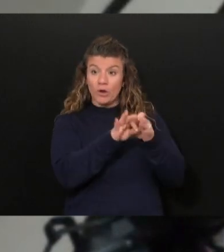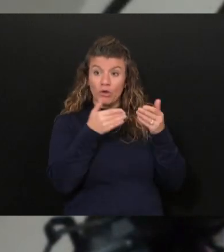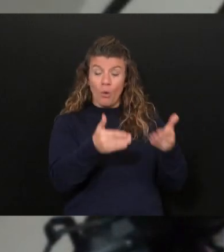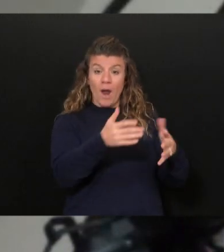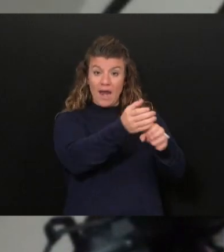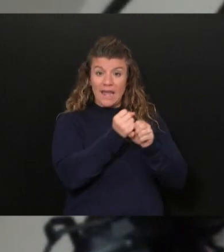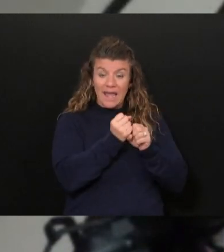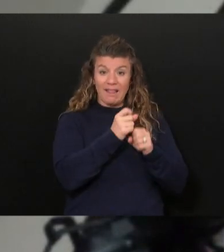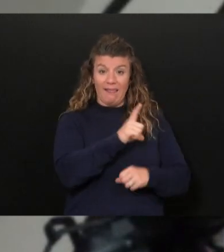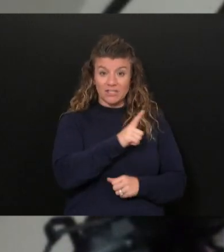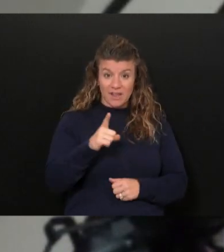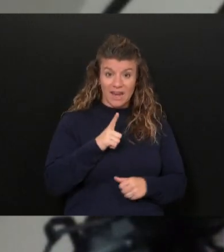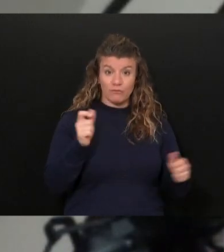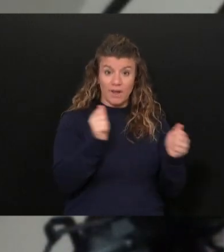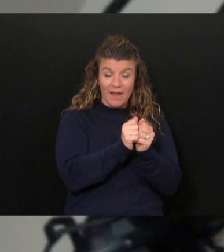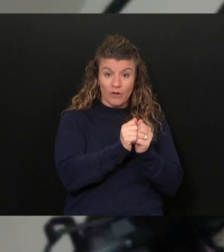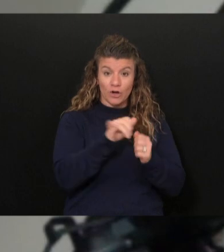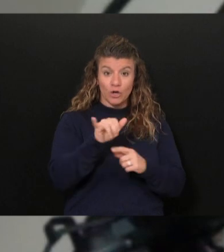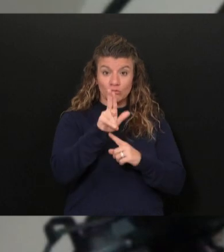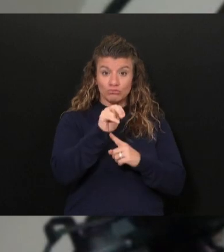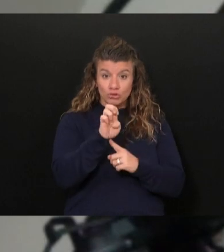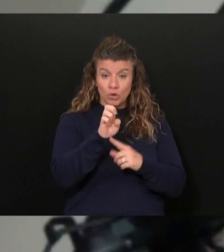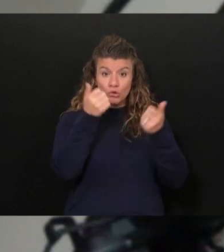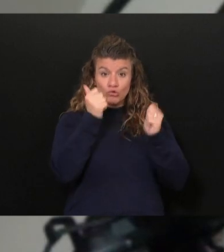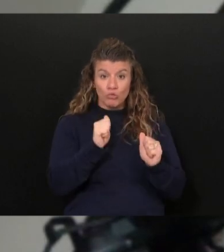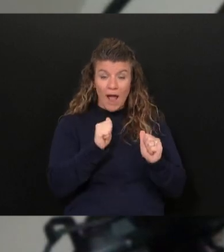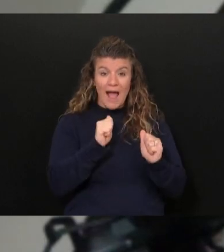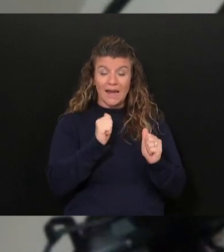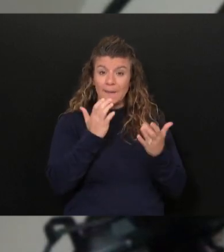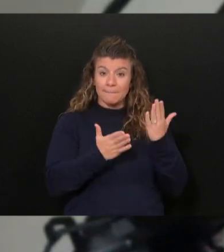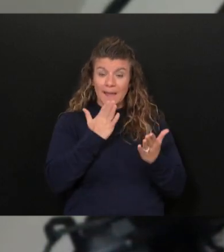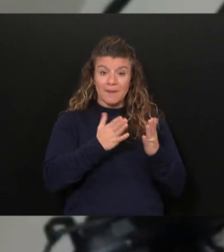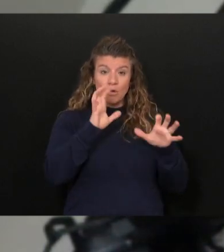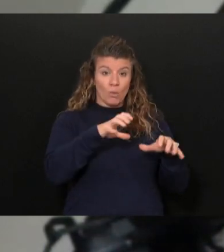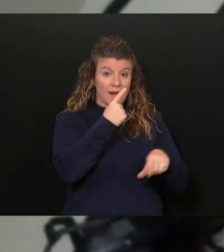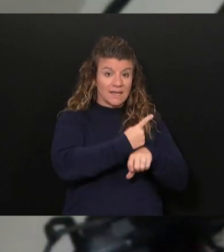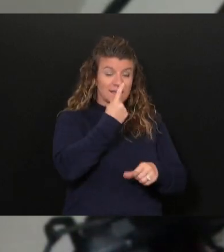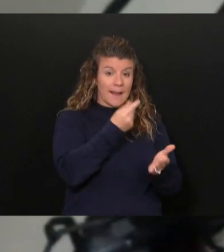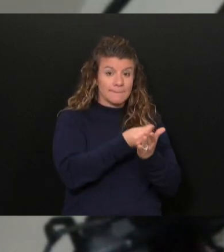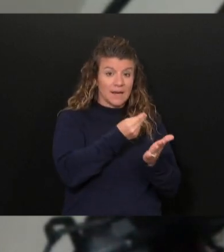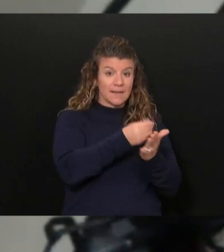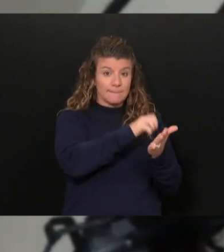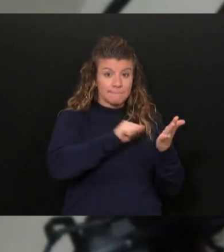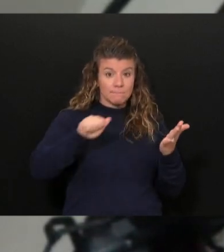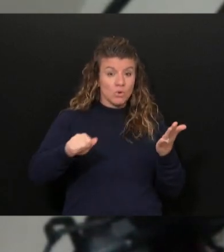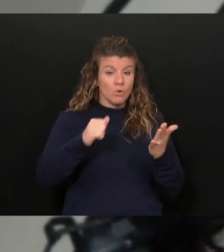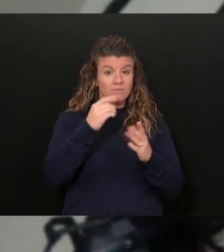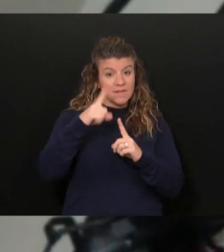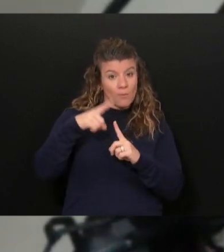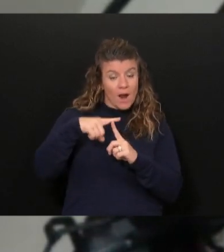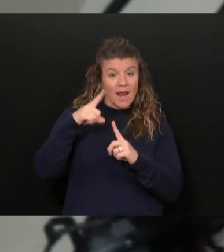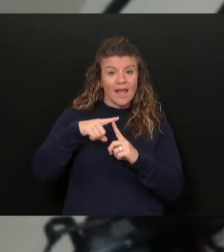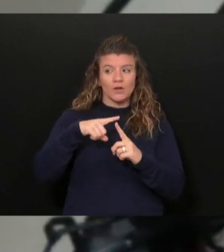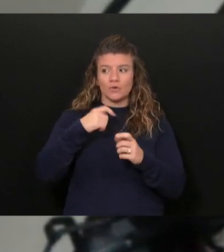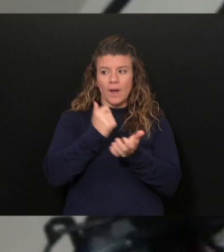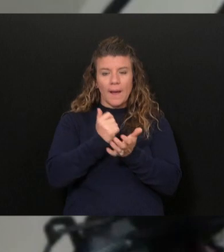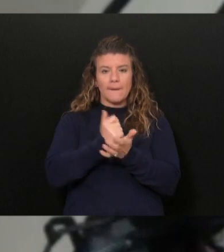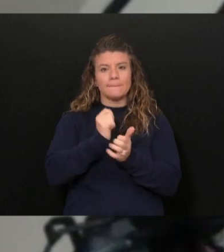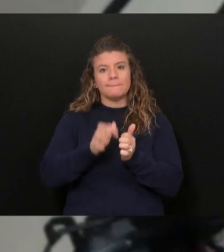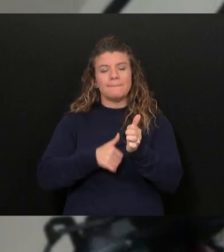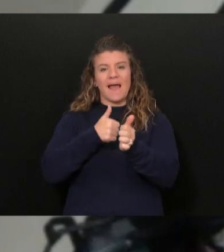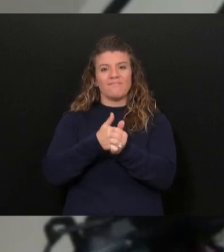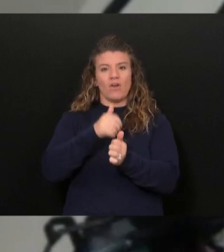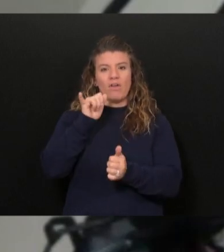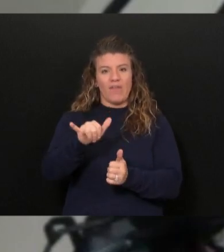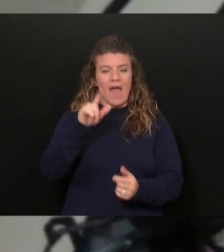maybe in June to try to move some rainy day money temporarily to just backfill that until